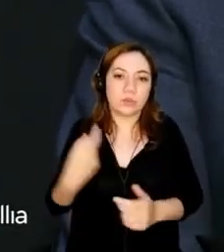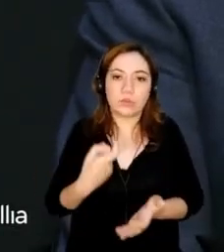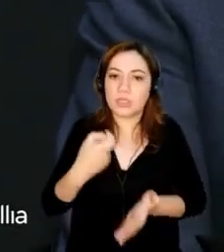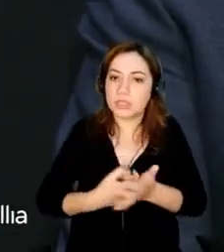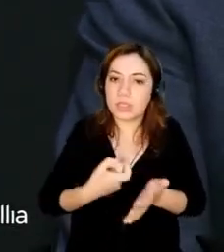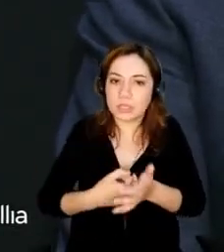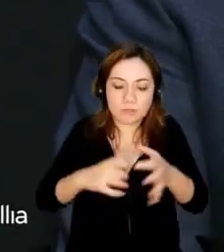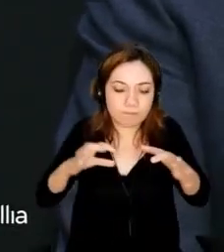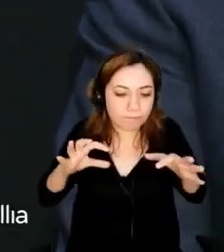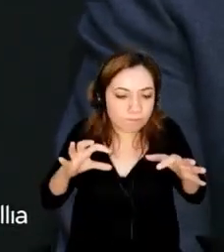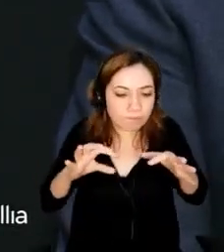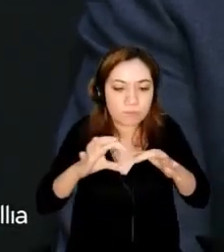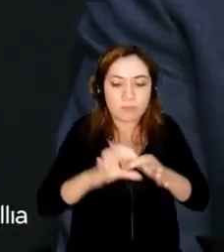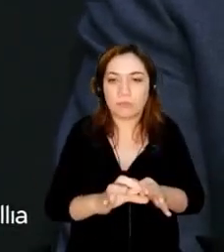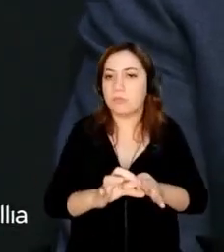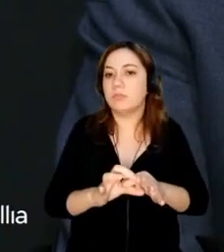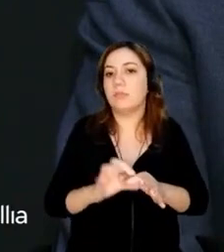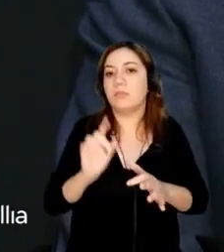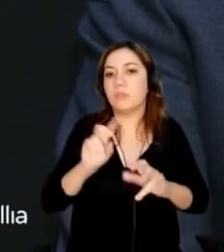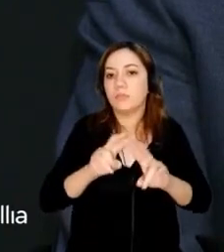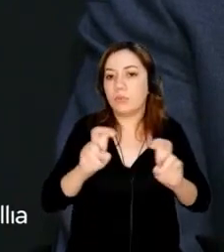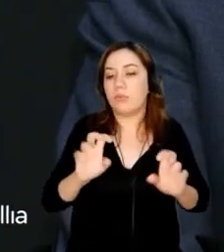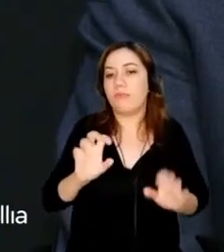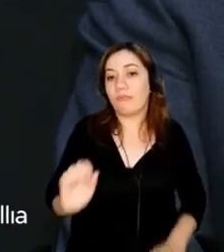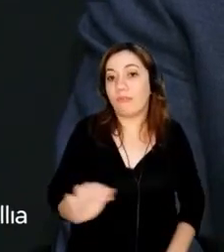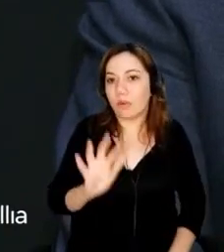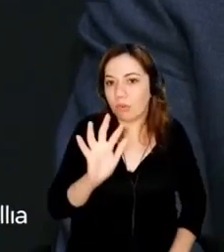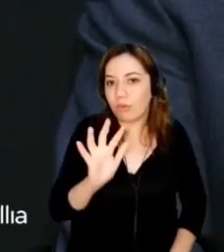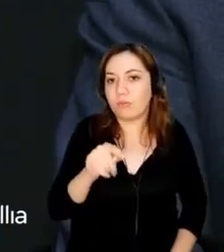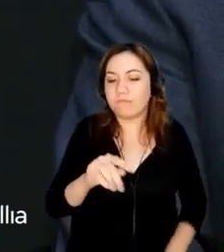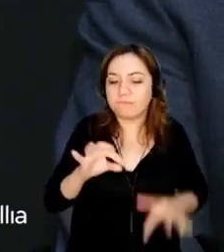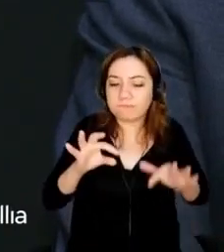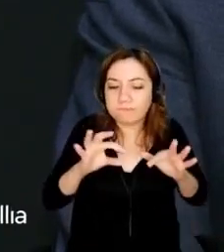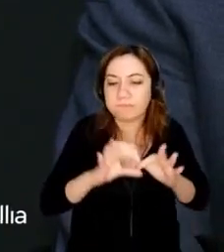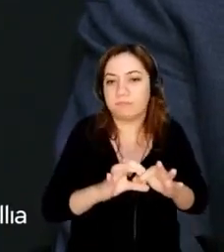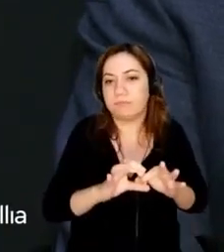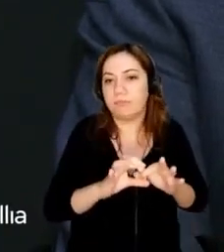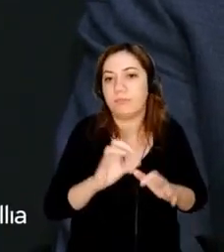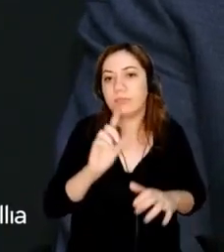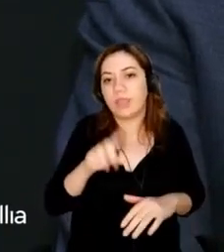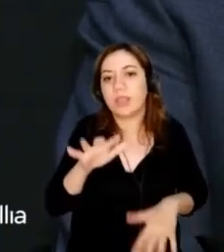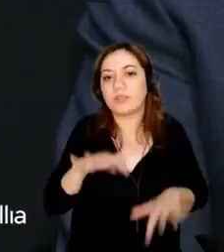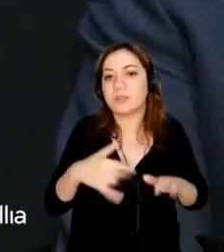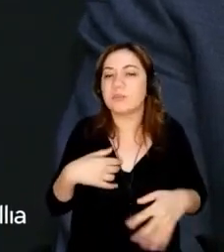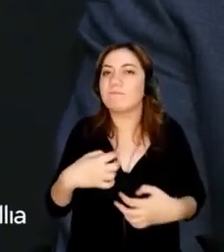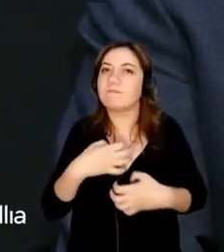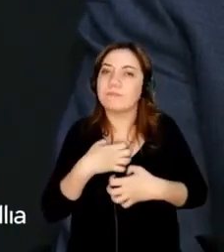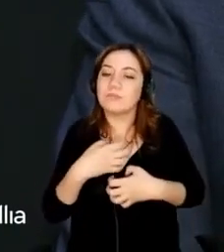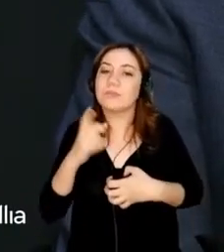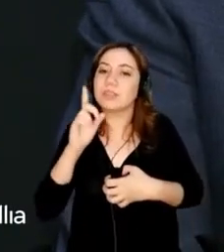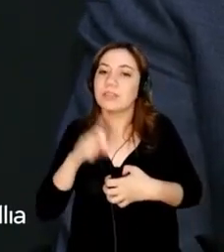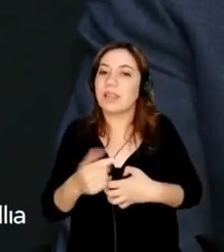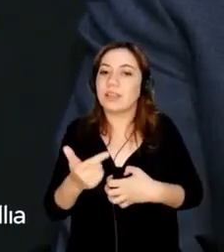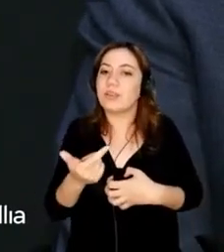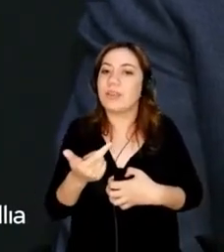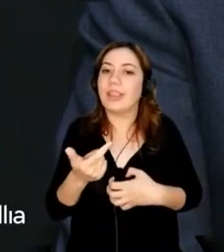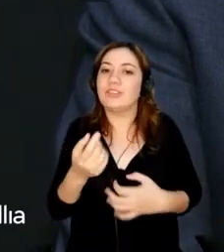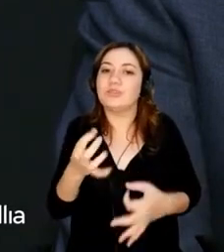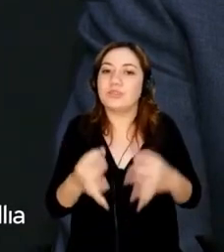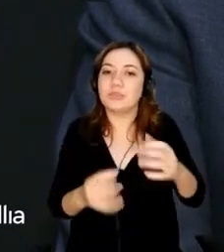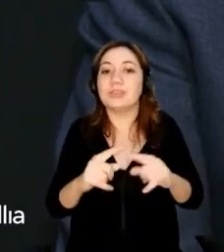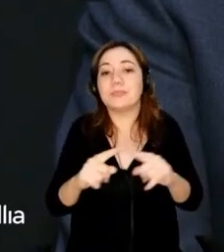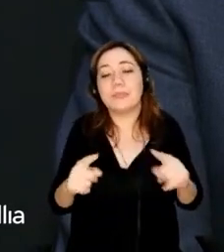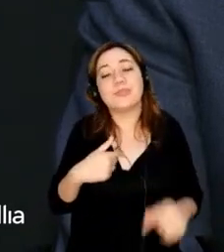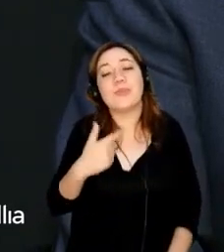value. And sometimes I feel like it's a little unfair, but I kind of enjoy the challenge of the way that